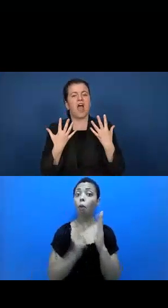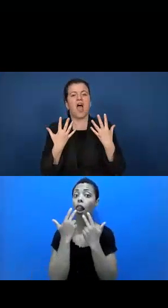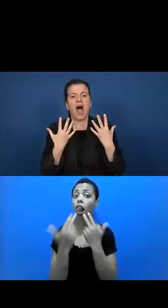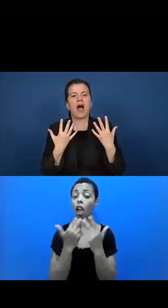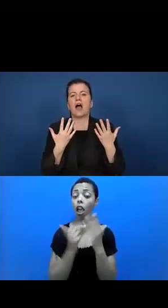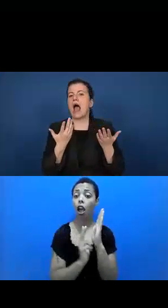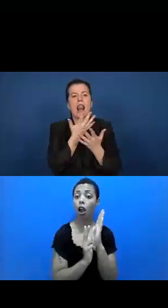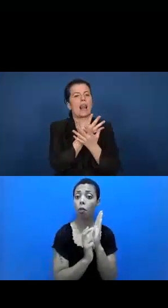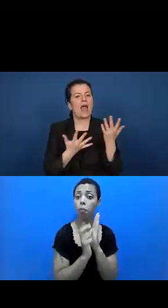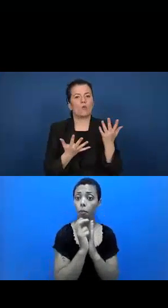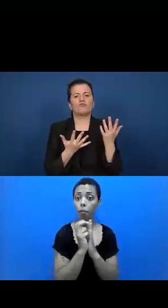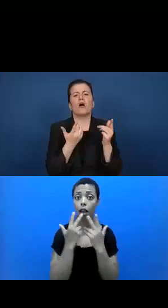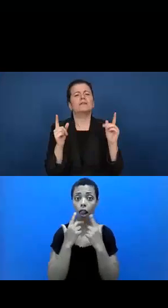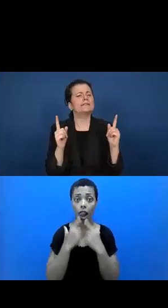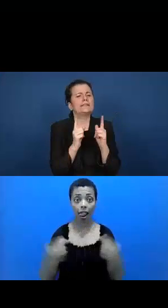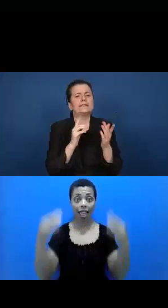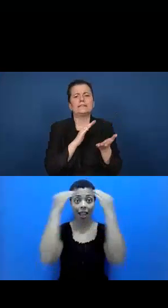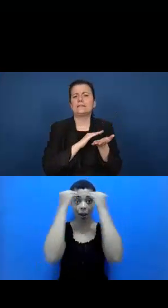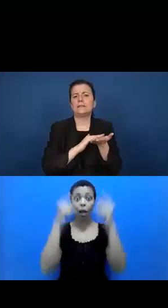help learnability.